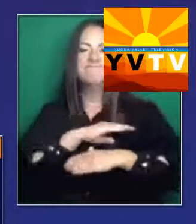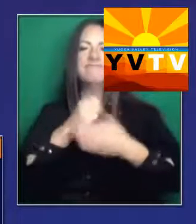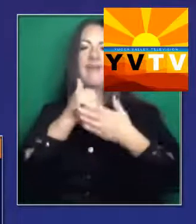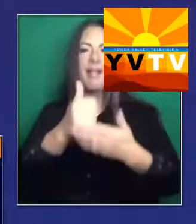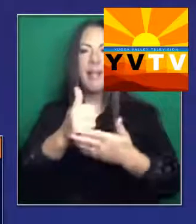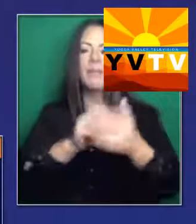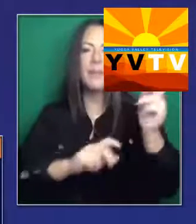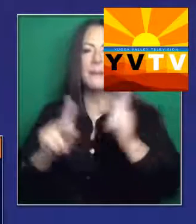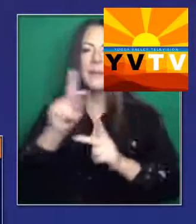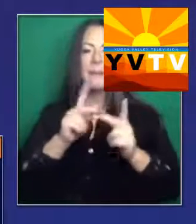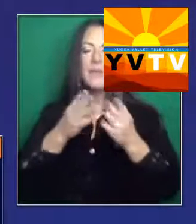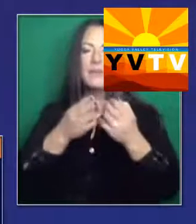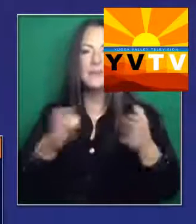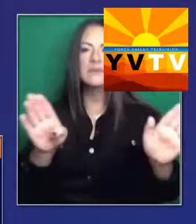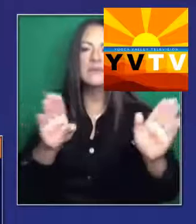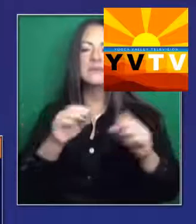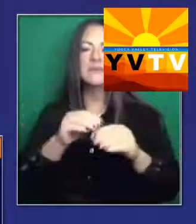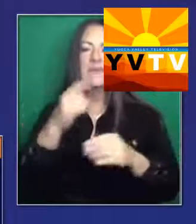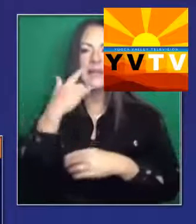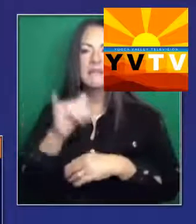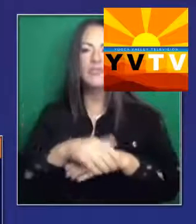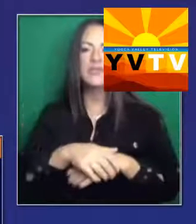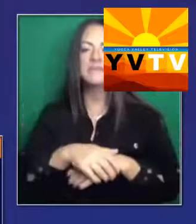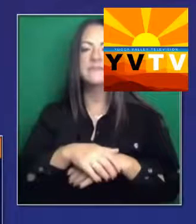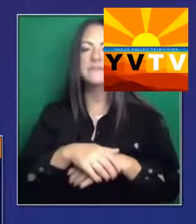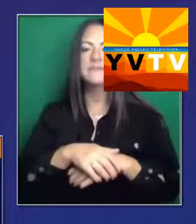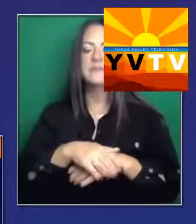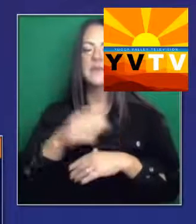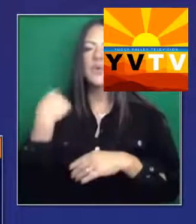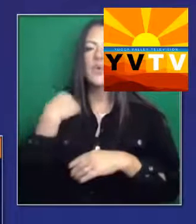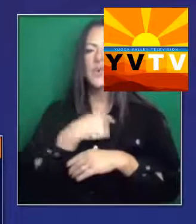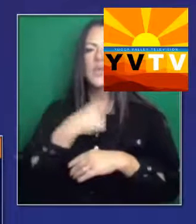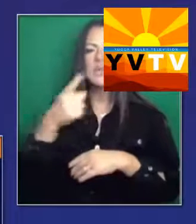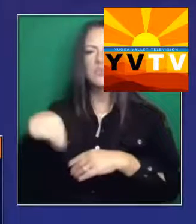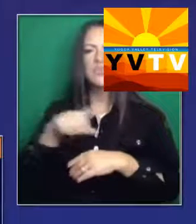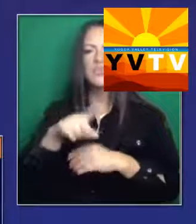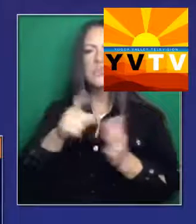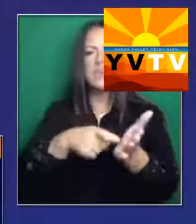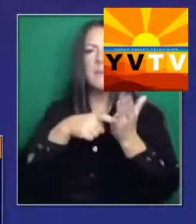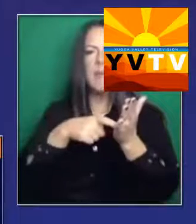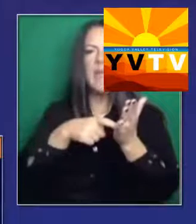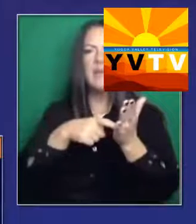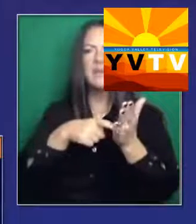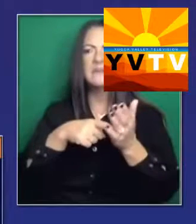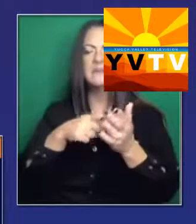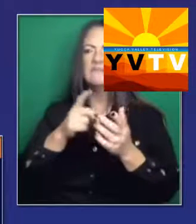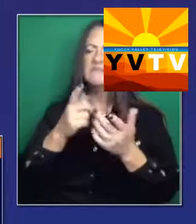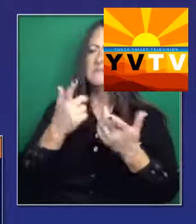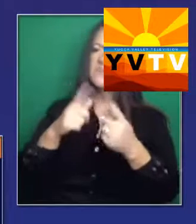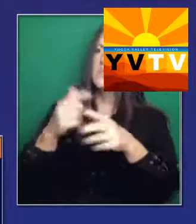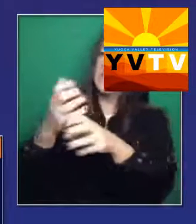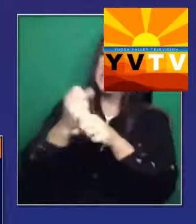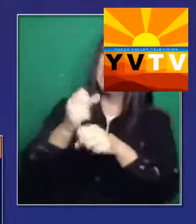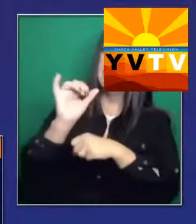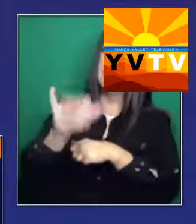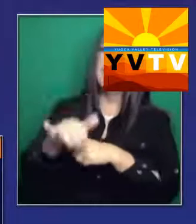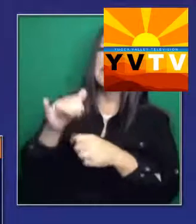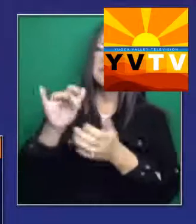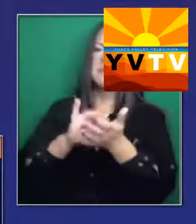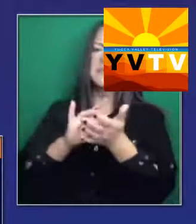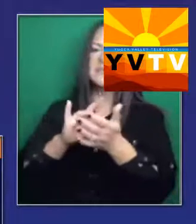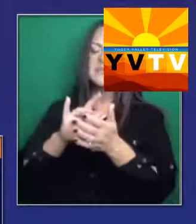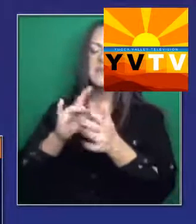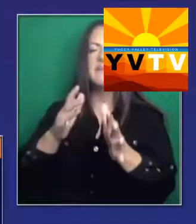people demand in terms of execution to the administration of these doses. And so you'll